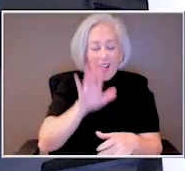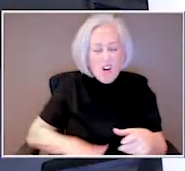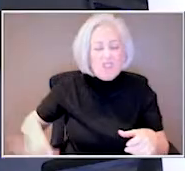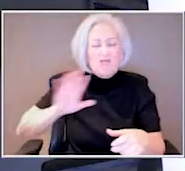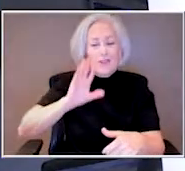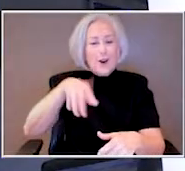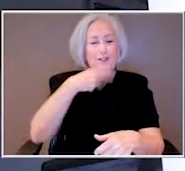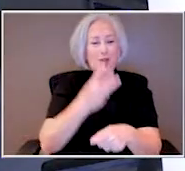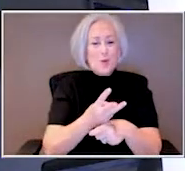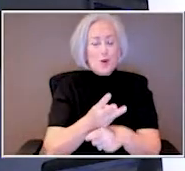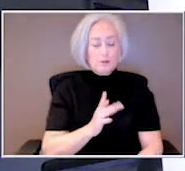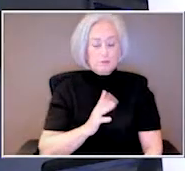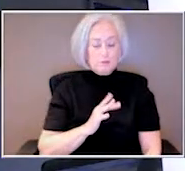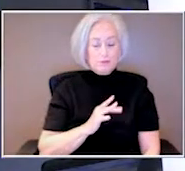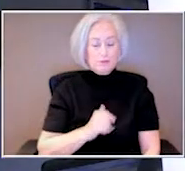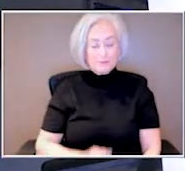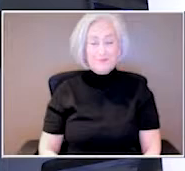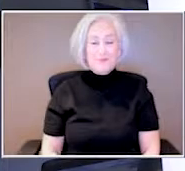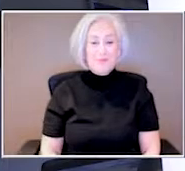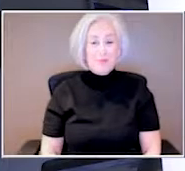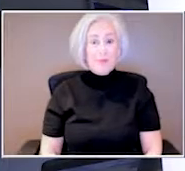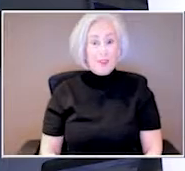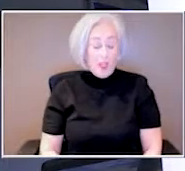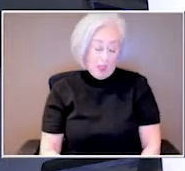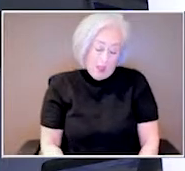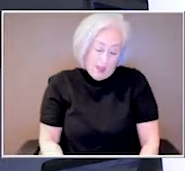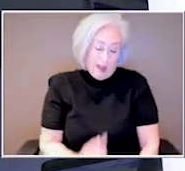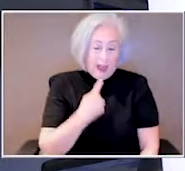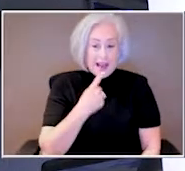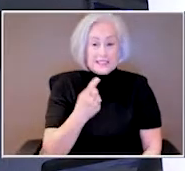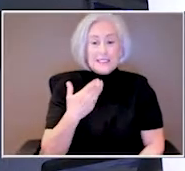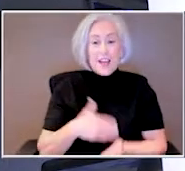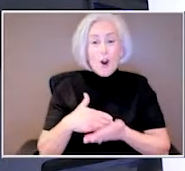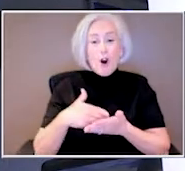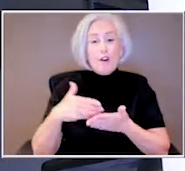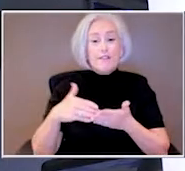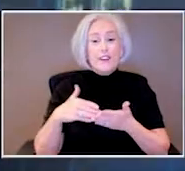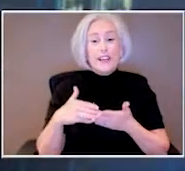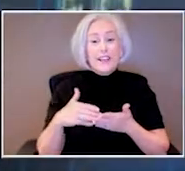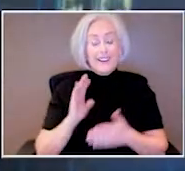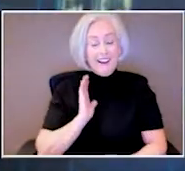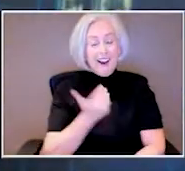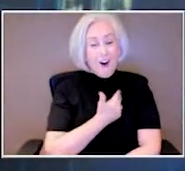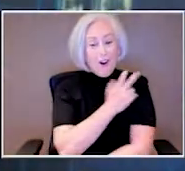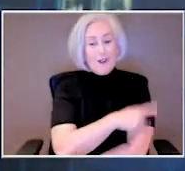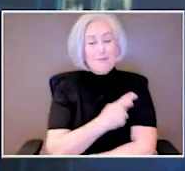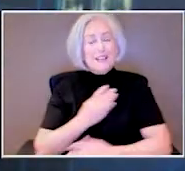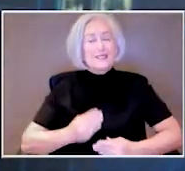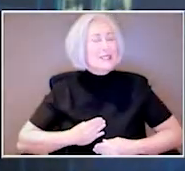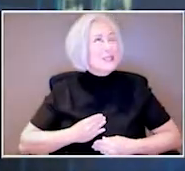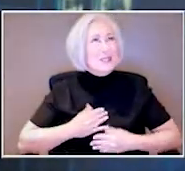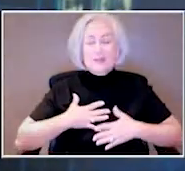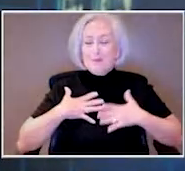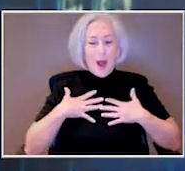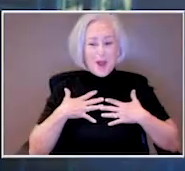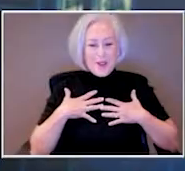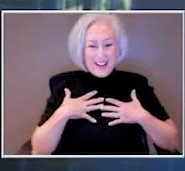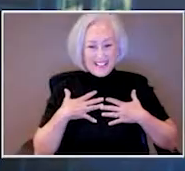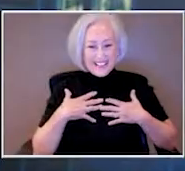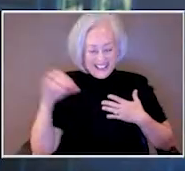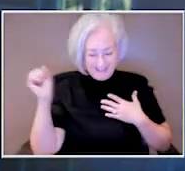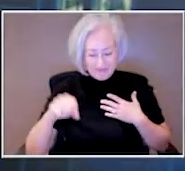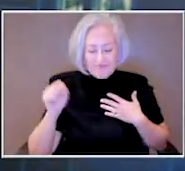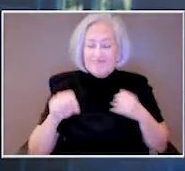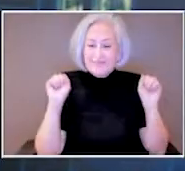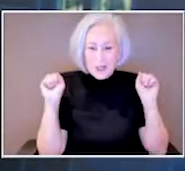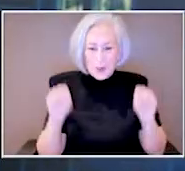I like to say, and I say it all the time, that our patients inspire us. Okay? Yes, we can do the